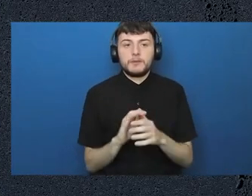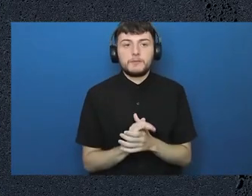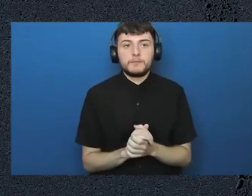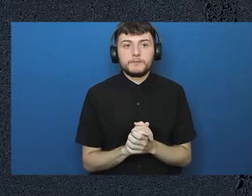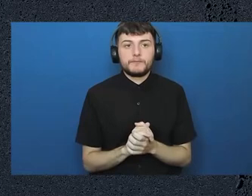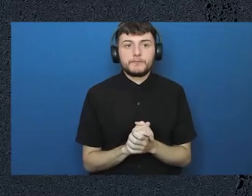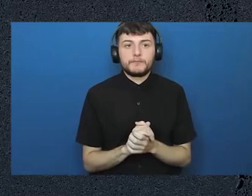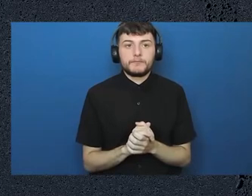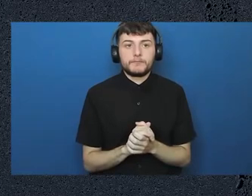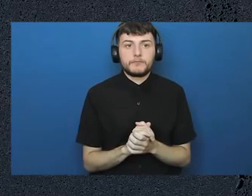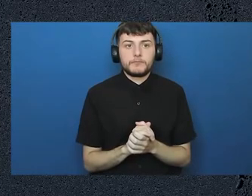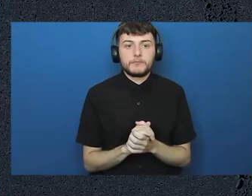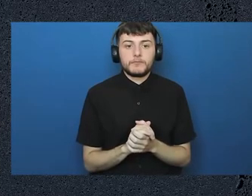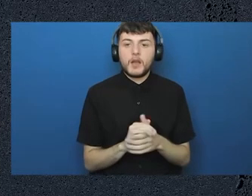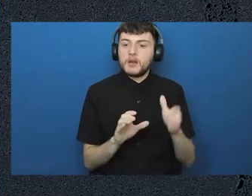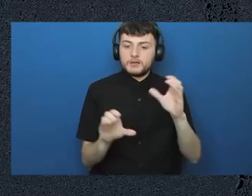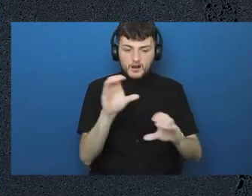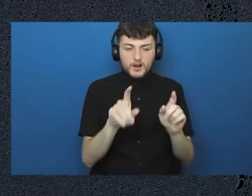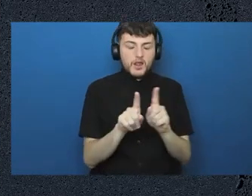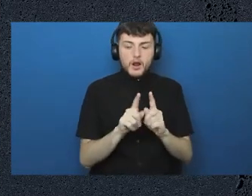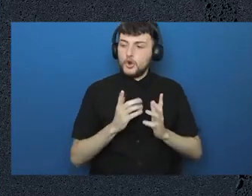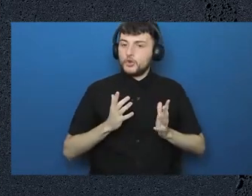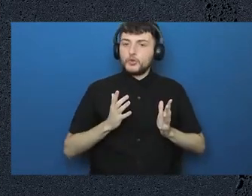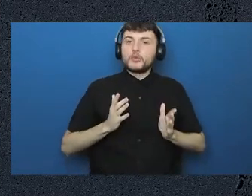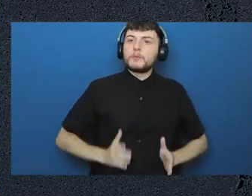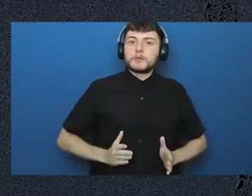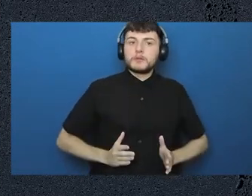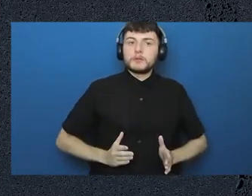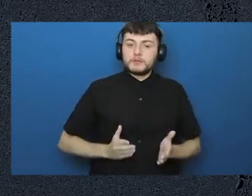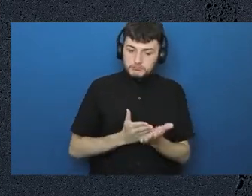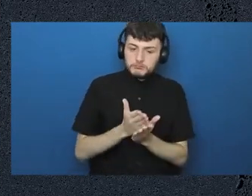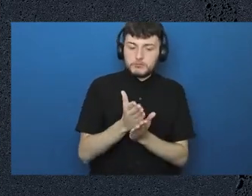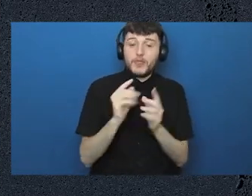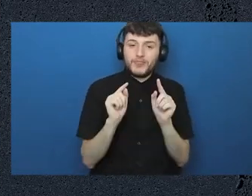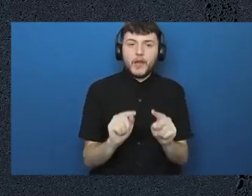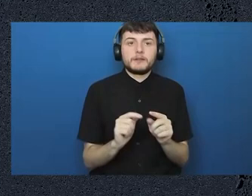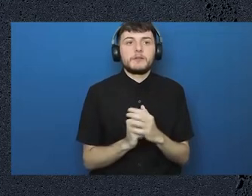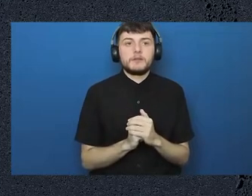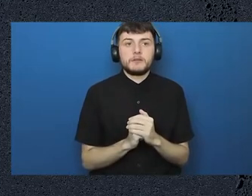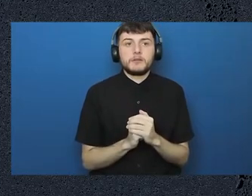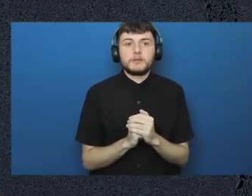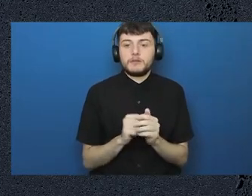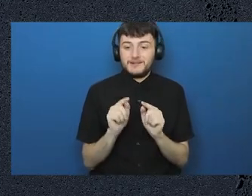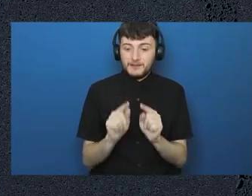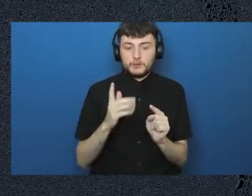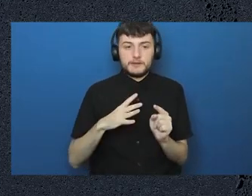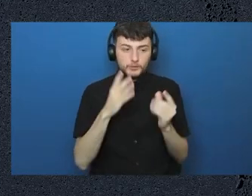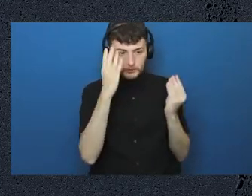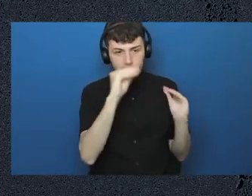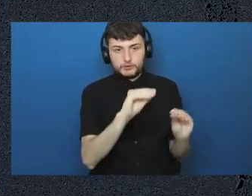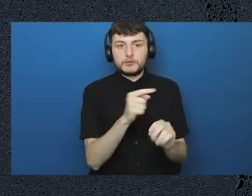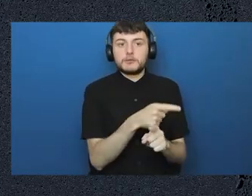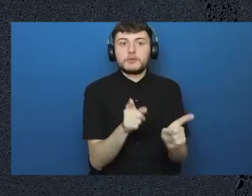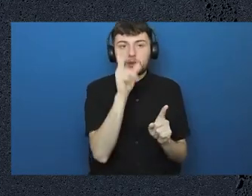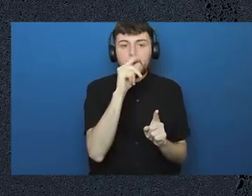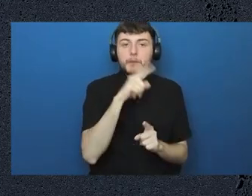science as a human endeavor. That's what we need to teach young people, to get them